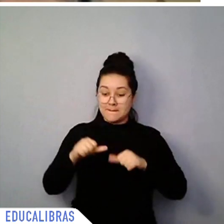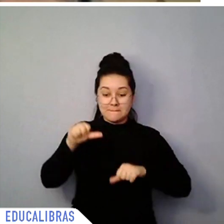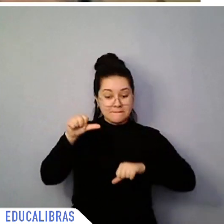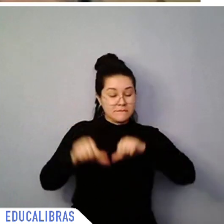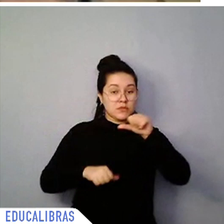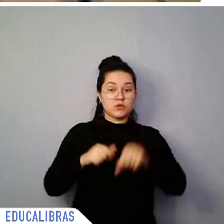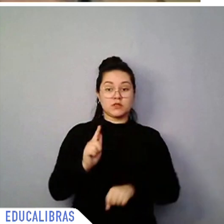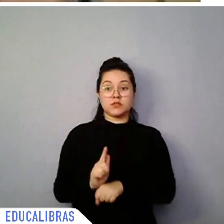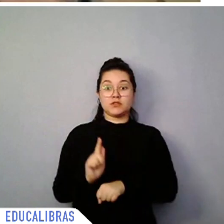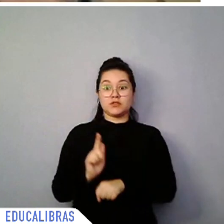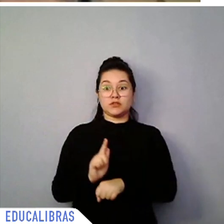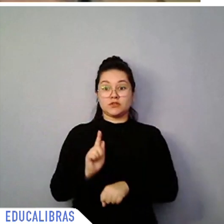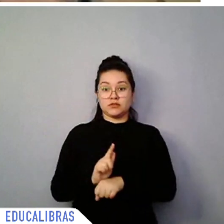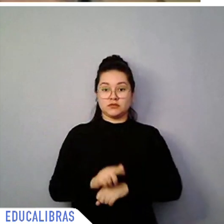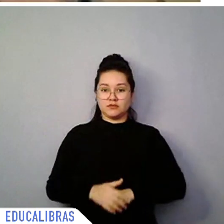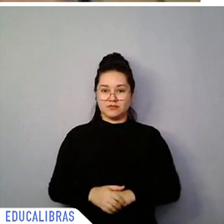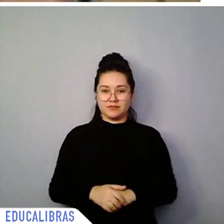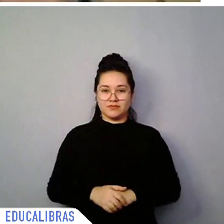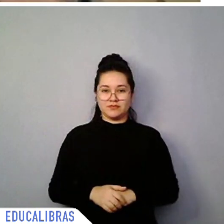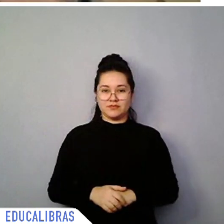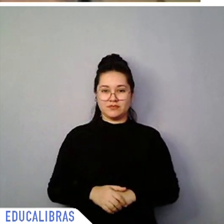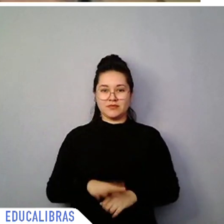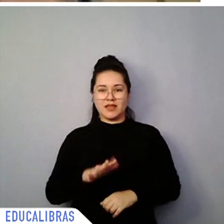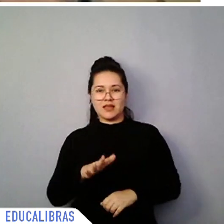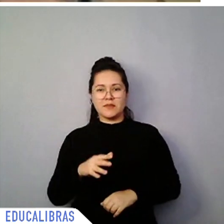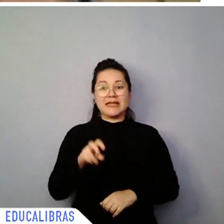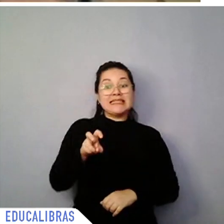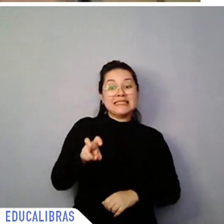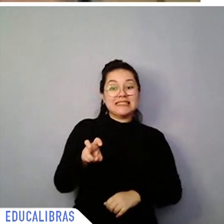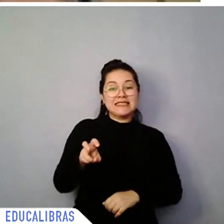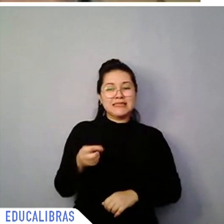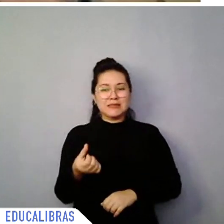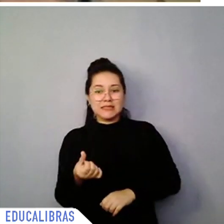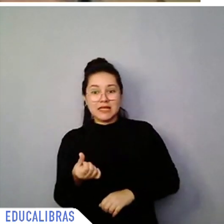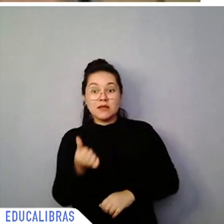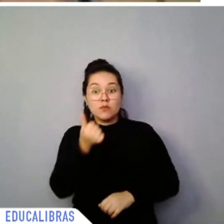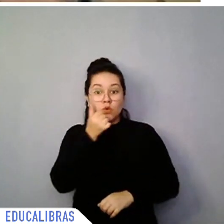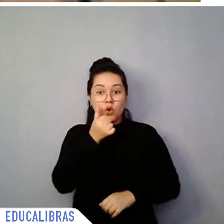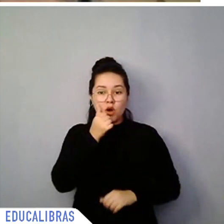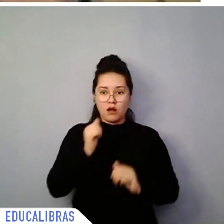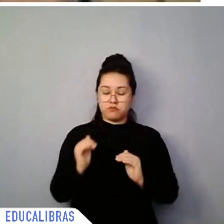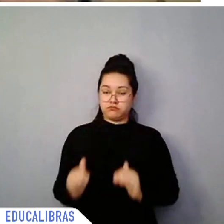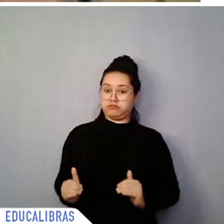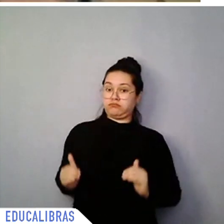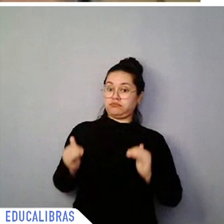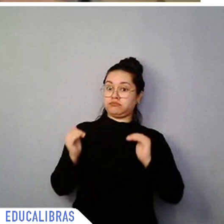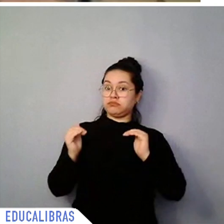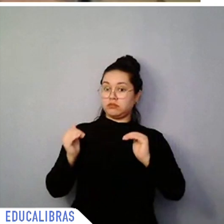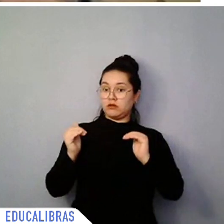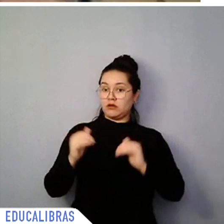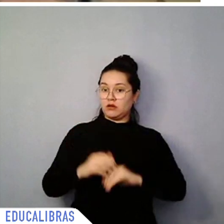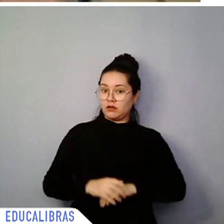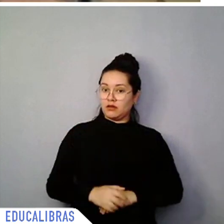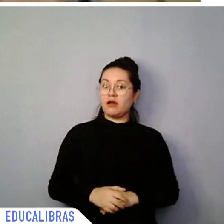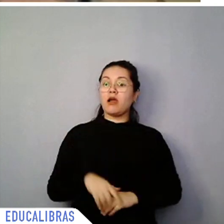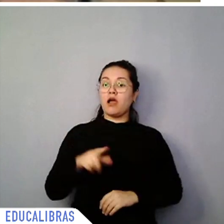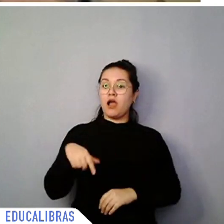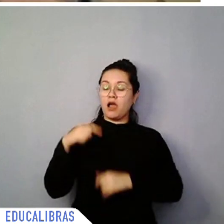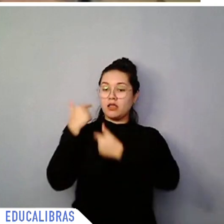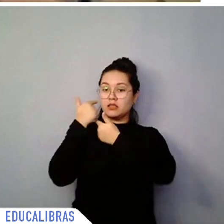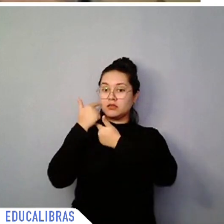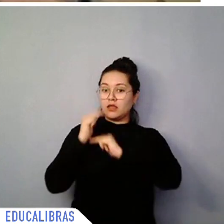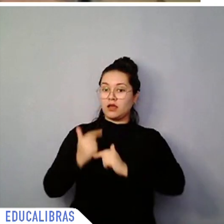we are making big management changes. We have 5 or 6